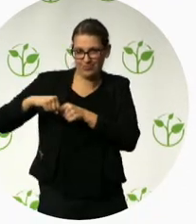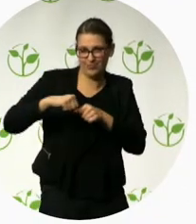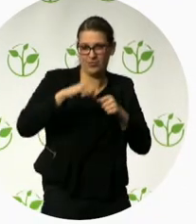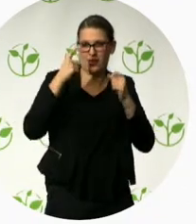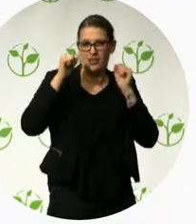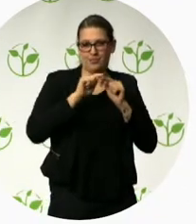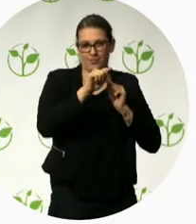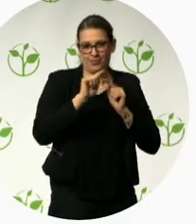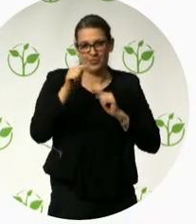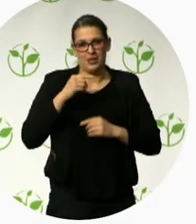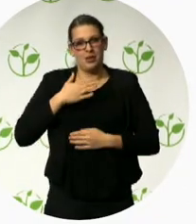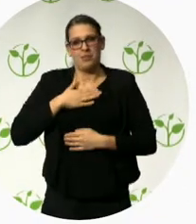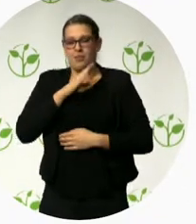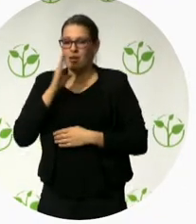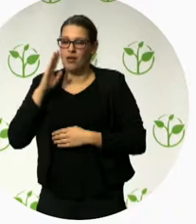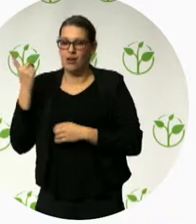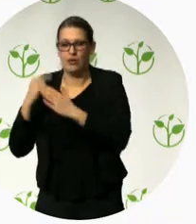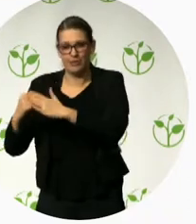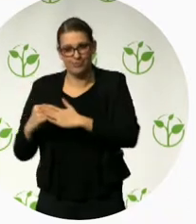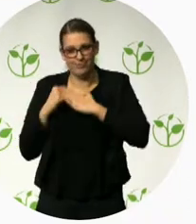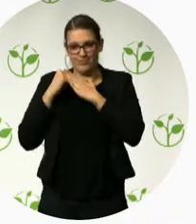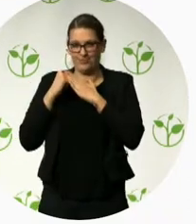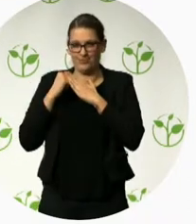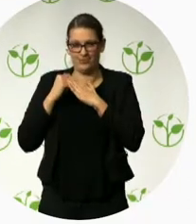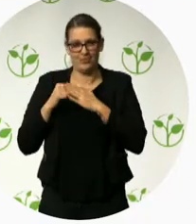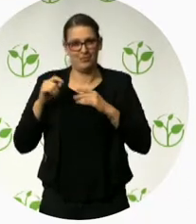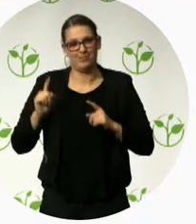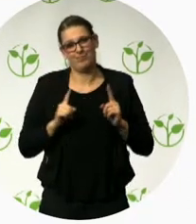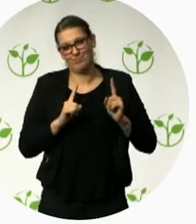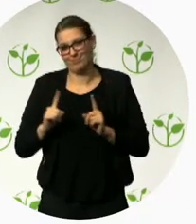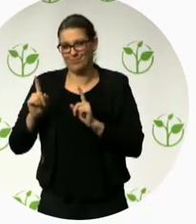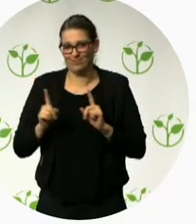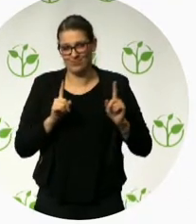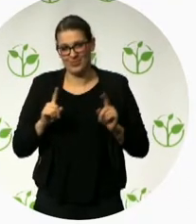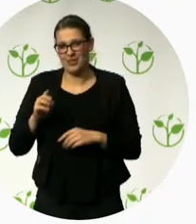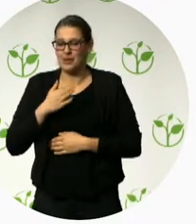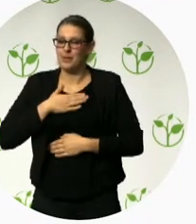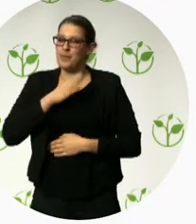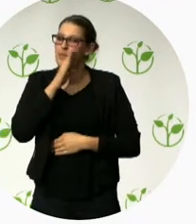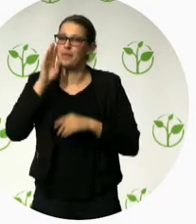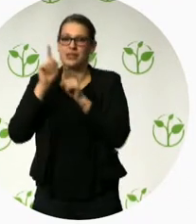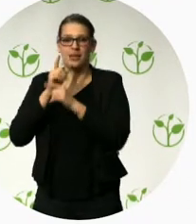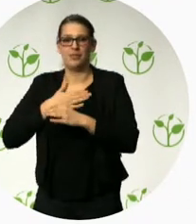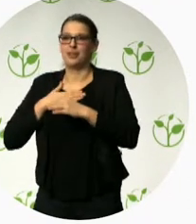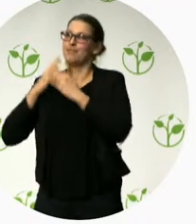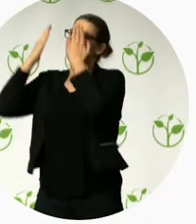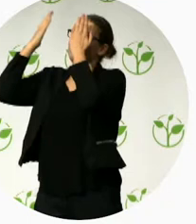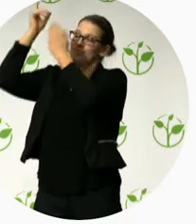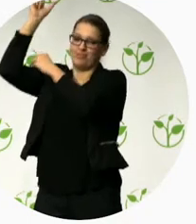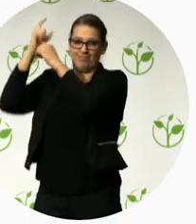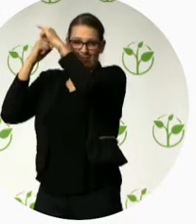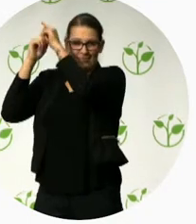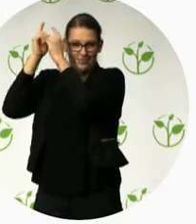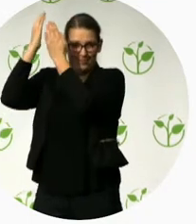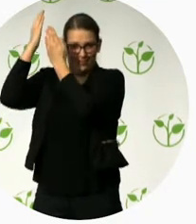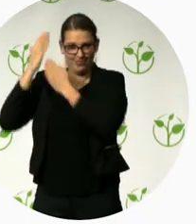hun bhagwan, ama hun devi, ama bina chaldaina